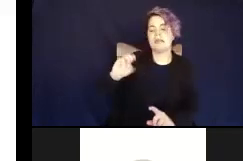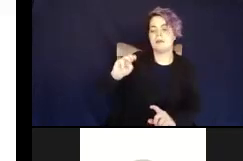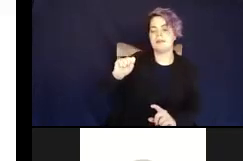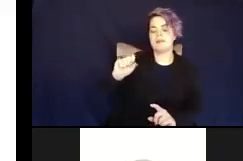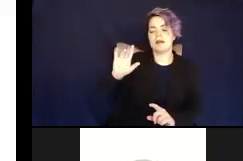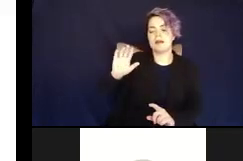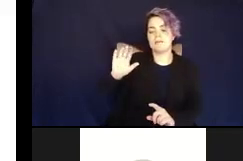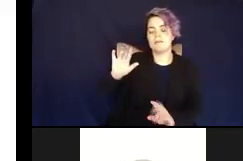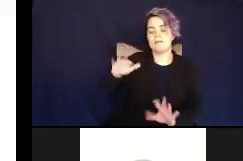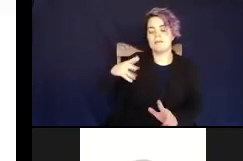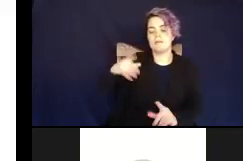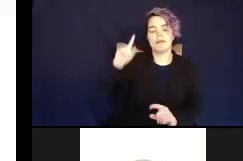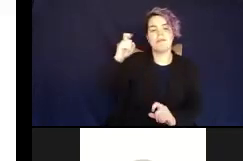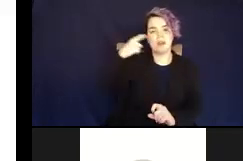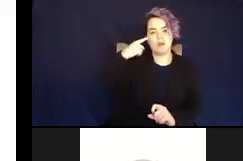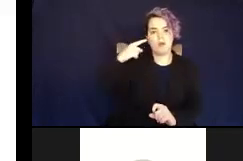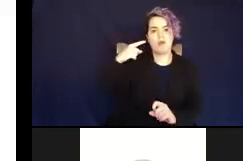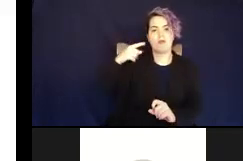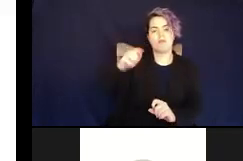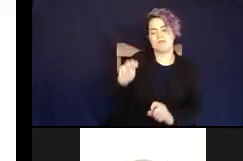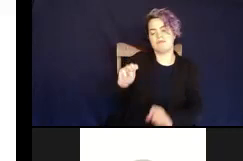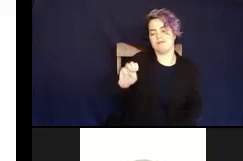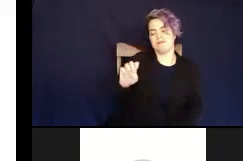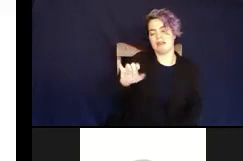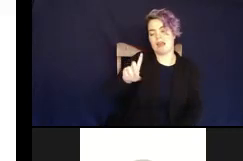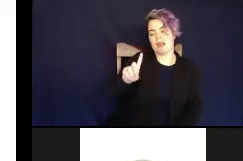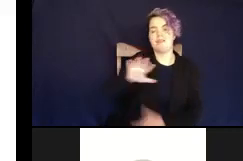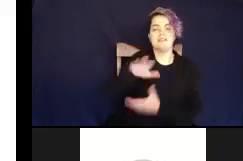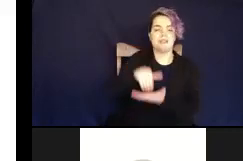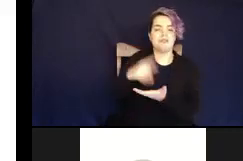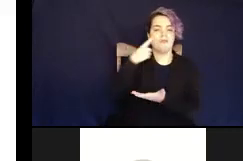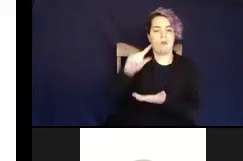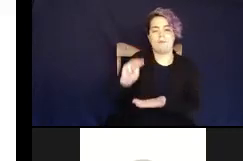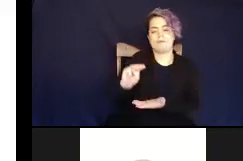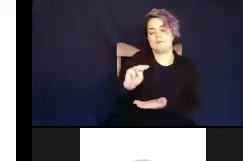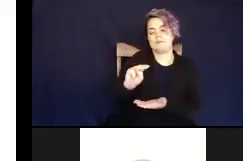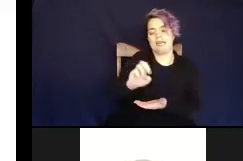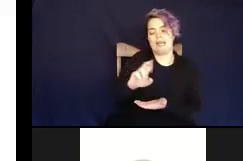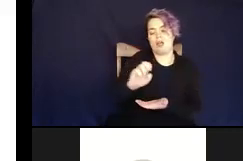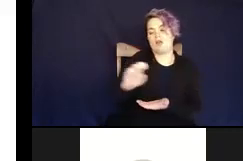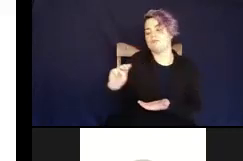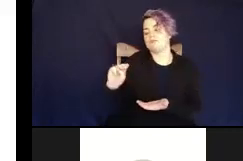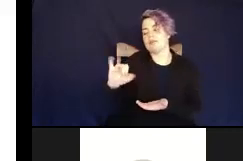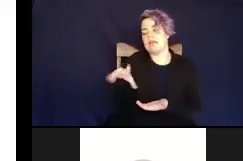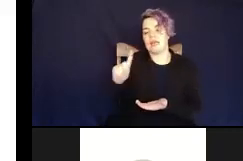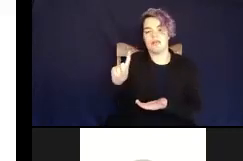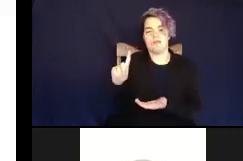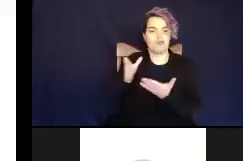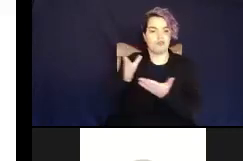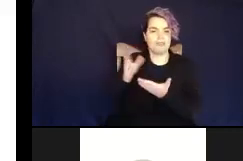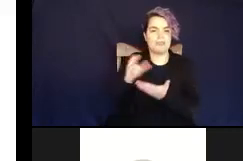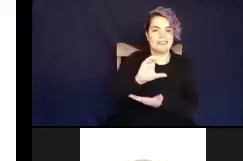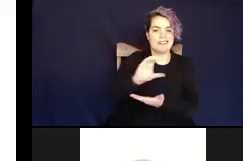Medicaid actors, the Centers for Medicare and Medicaid Services. But it was a